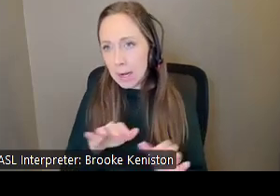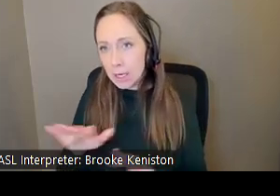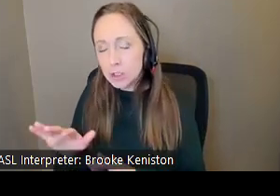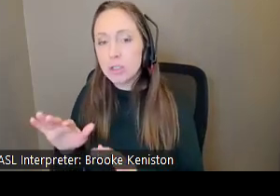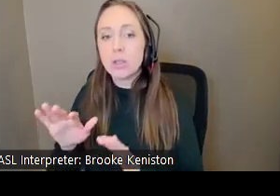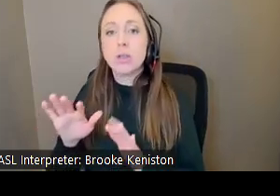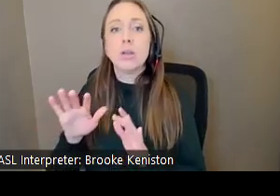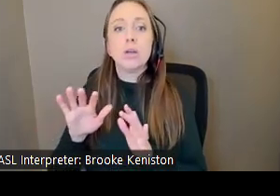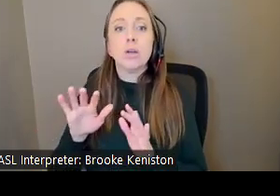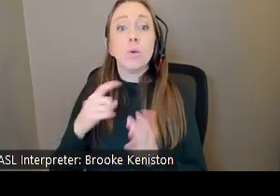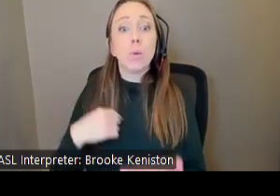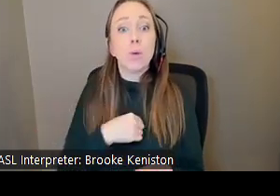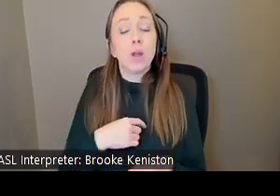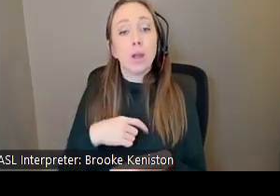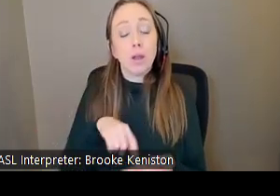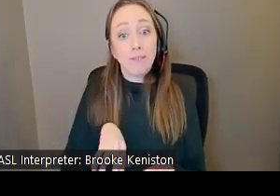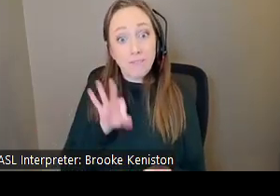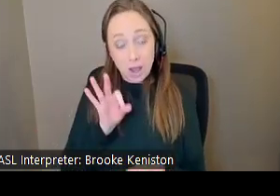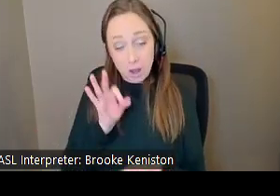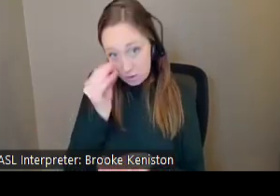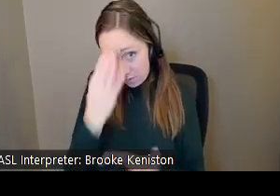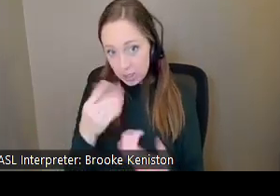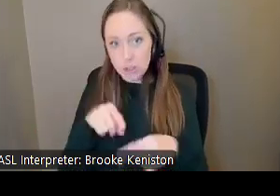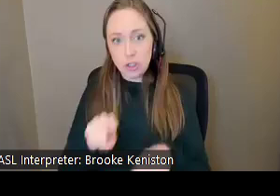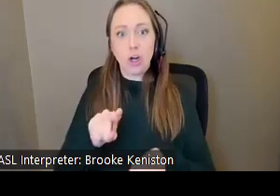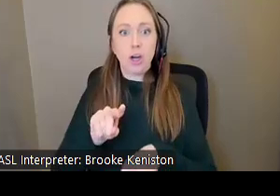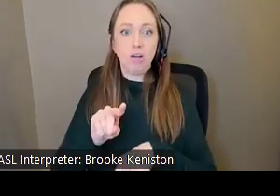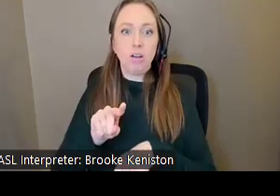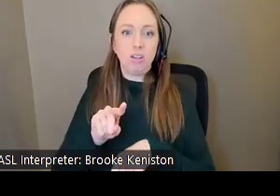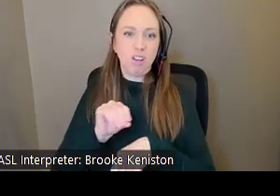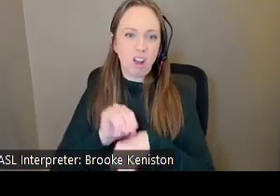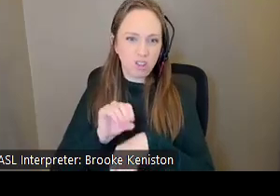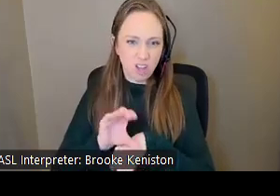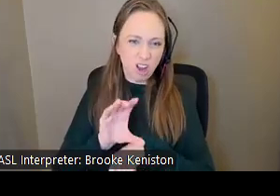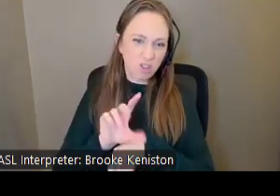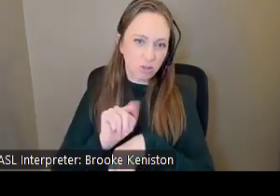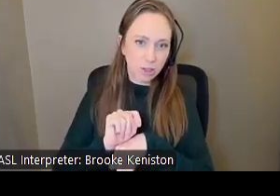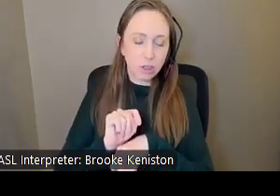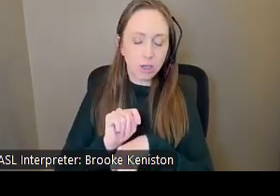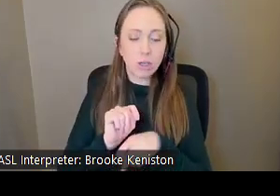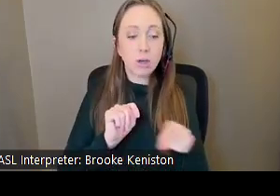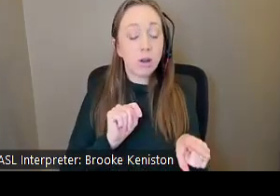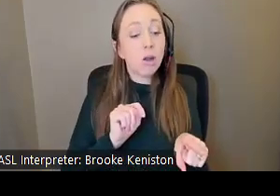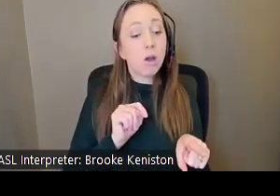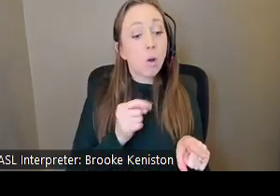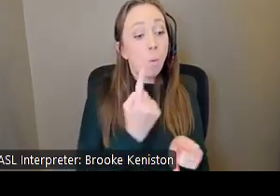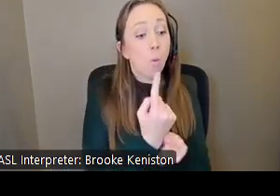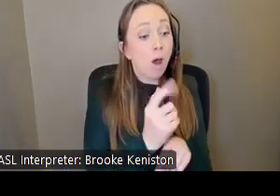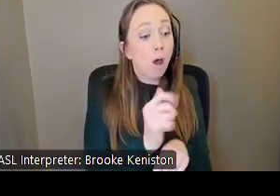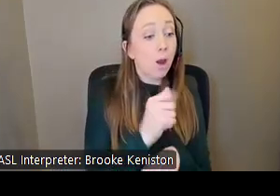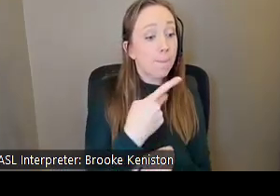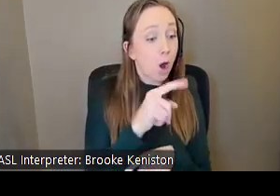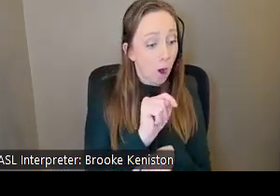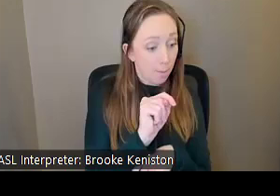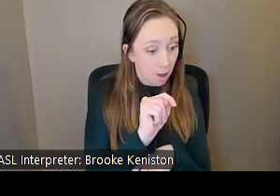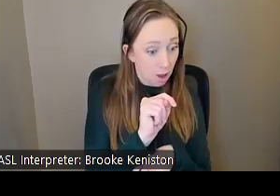found out that she had to move one apartment to not a better apartment, but the other one was roach infested. And that's the reason